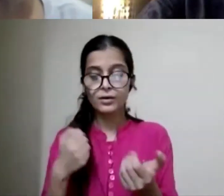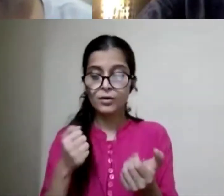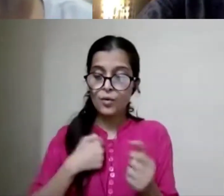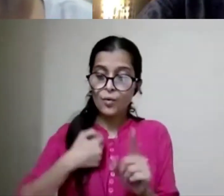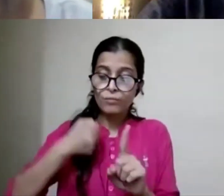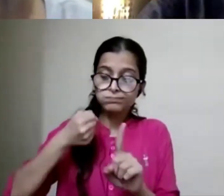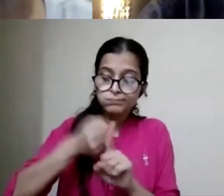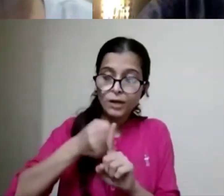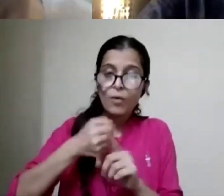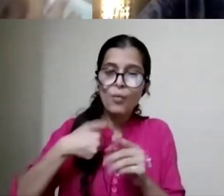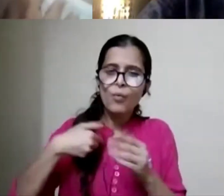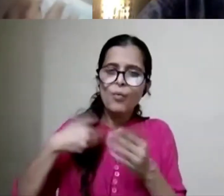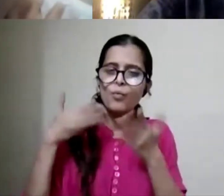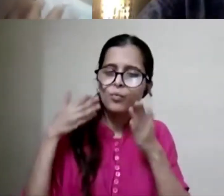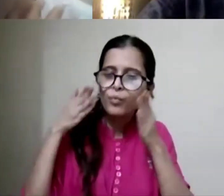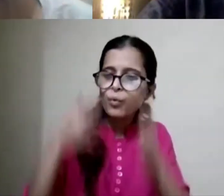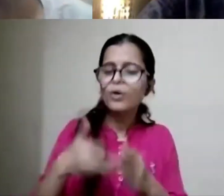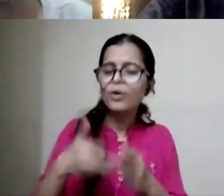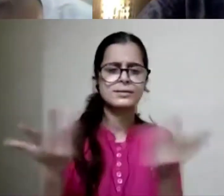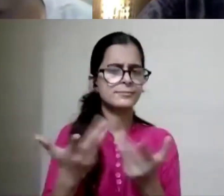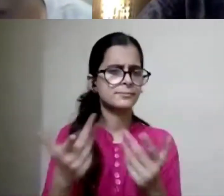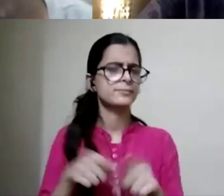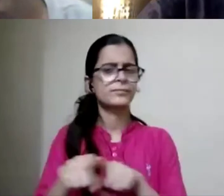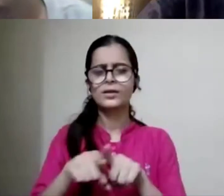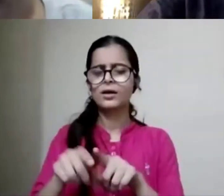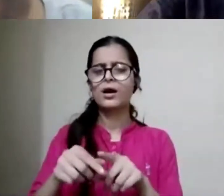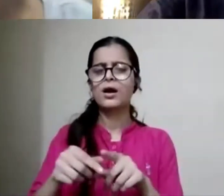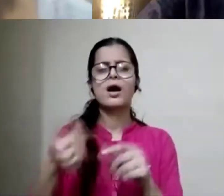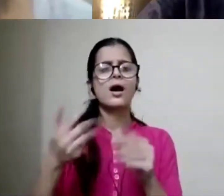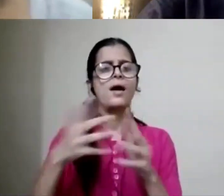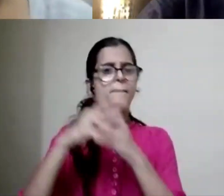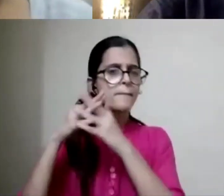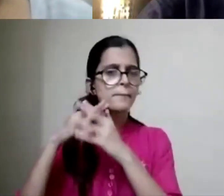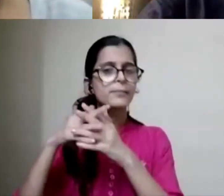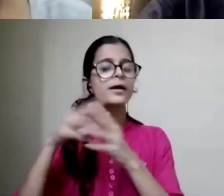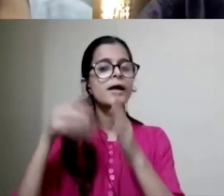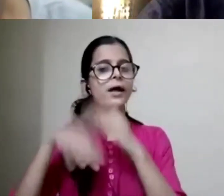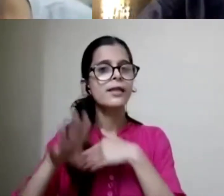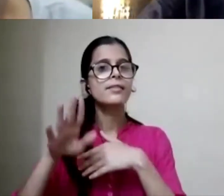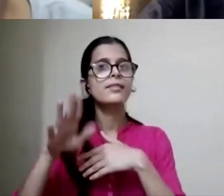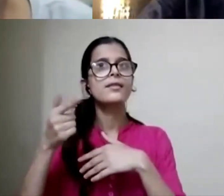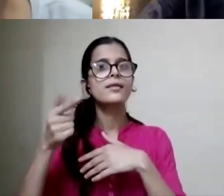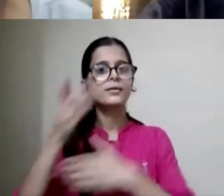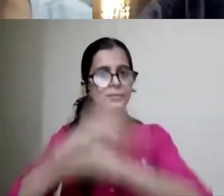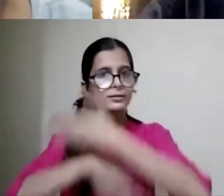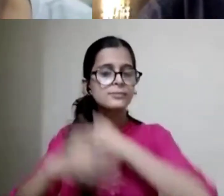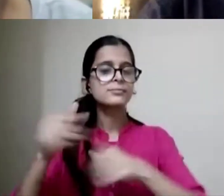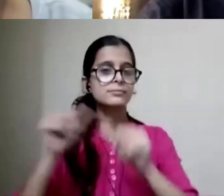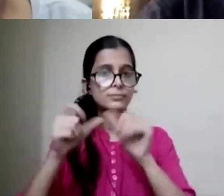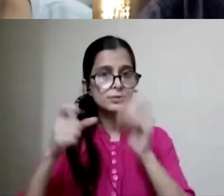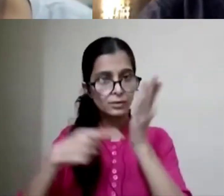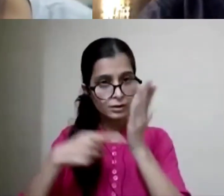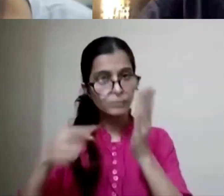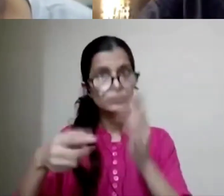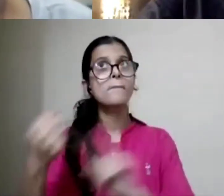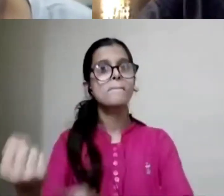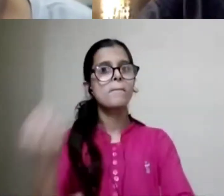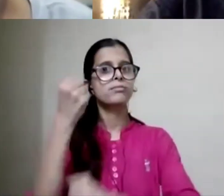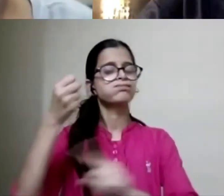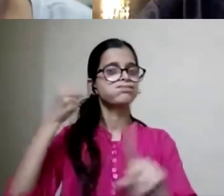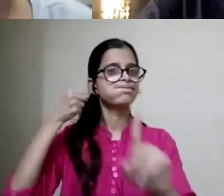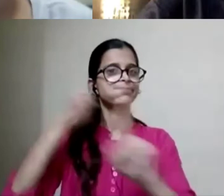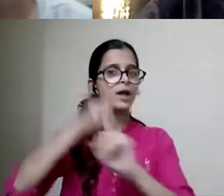emphasis? See, the American with Disabilities Act, which was as such the way more powerful statute, if you look at the text